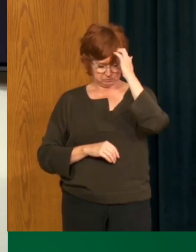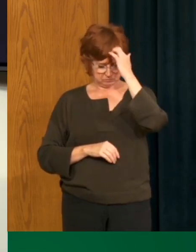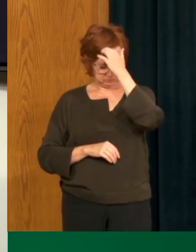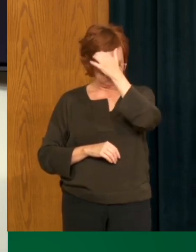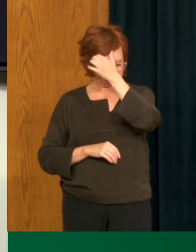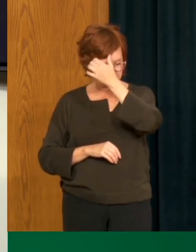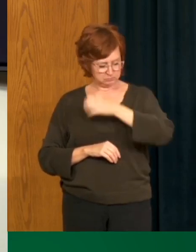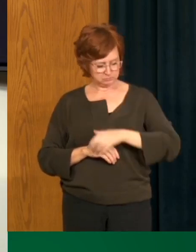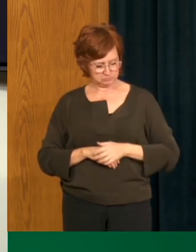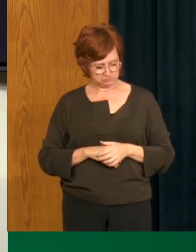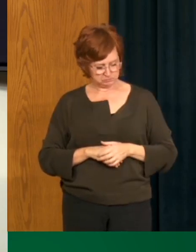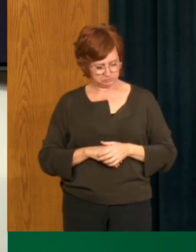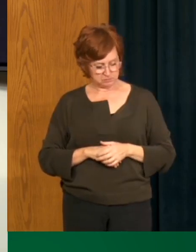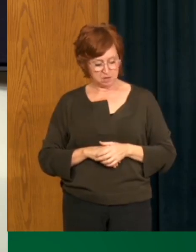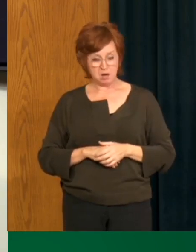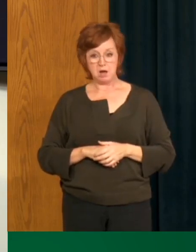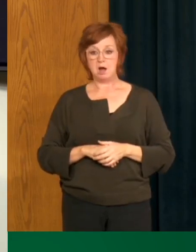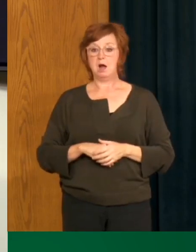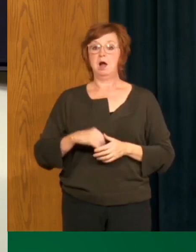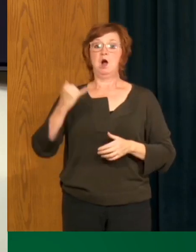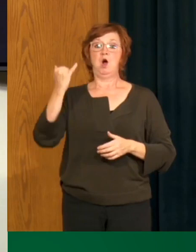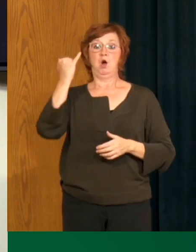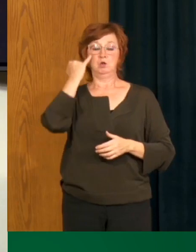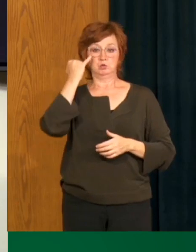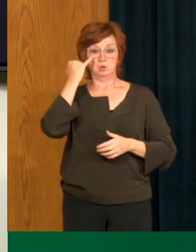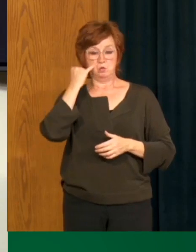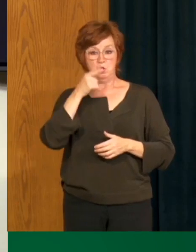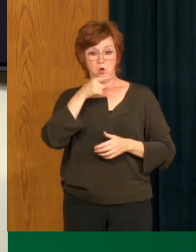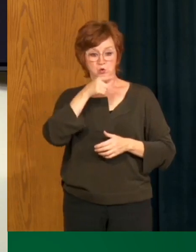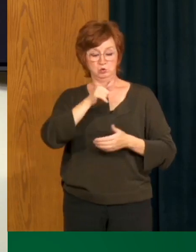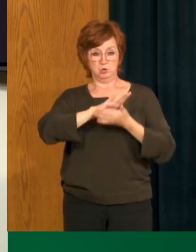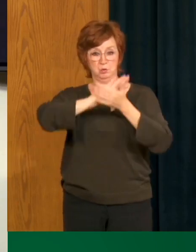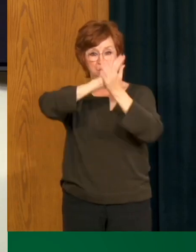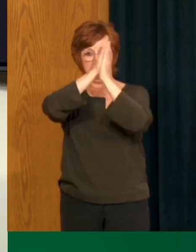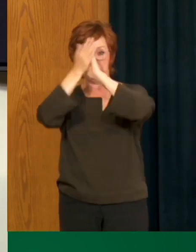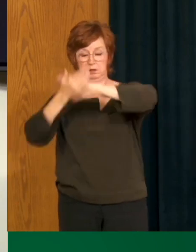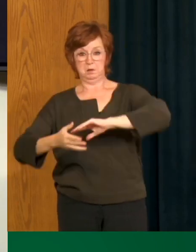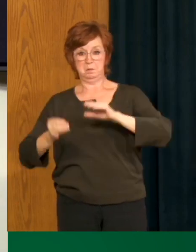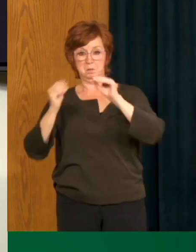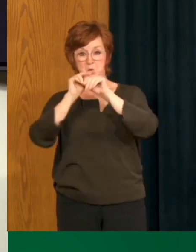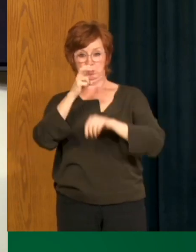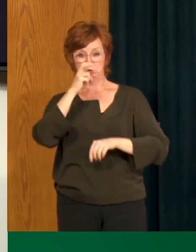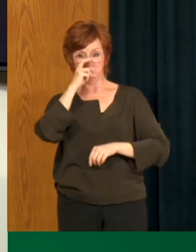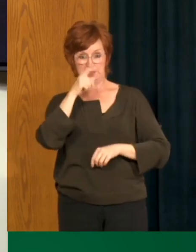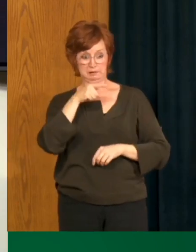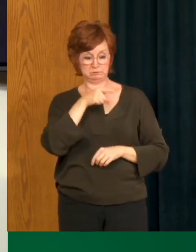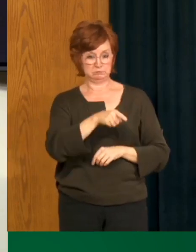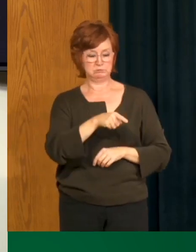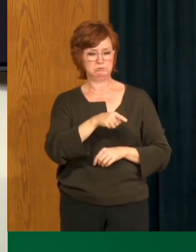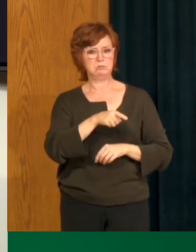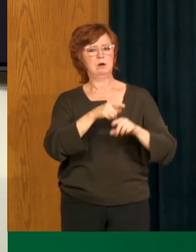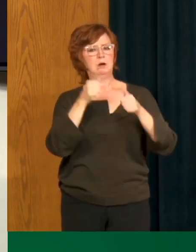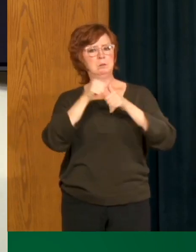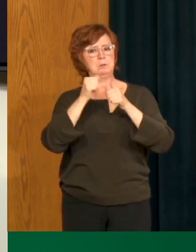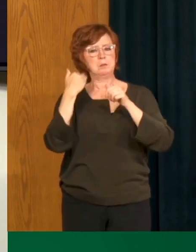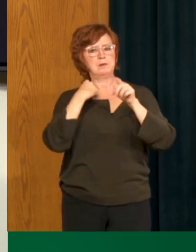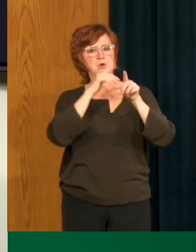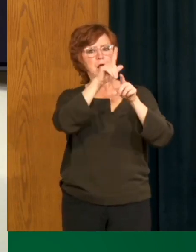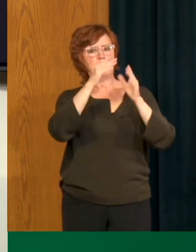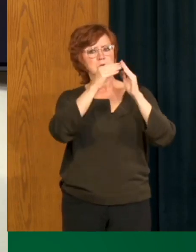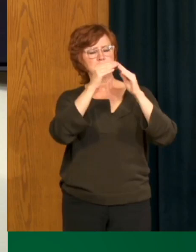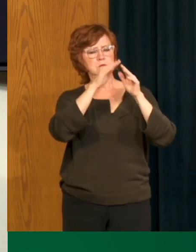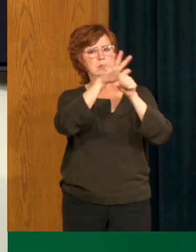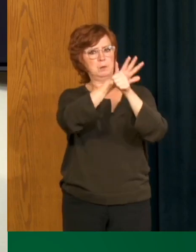to happen for restrictions to be put in the Southwest like there were in the North when there were those outbreaks, things like travel